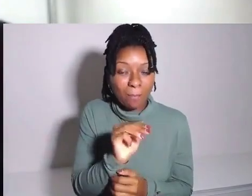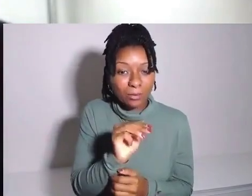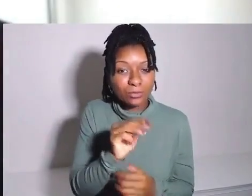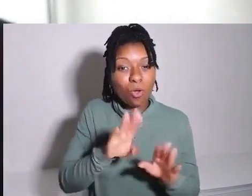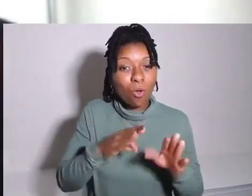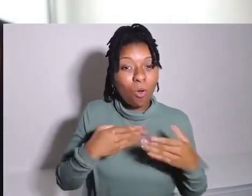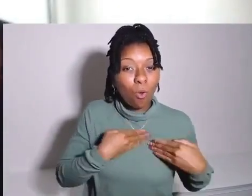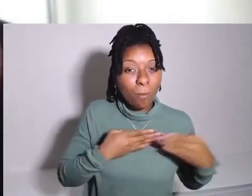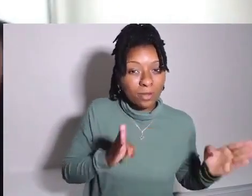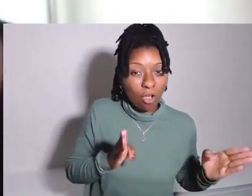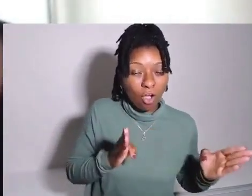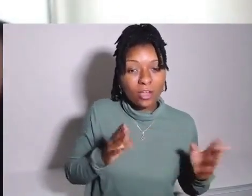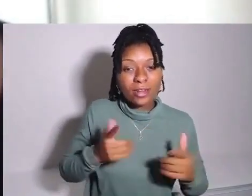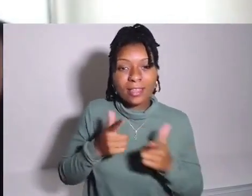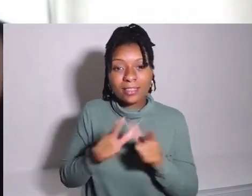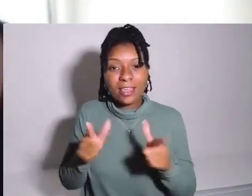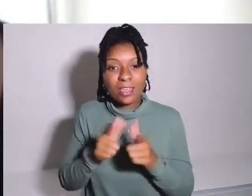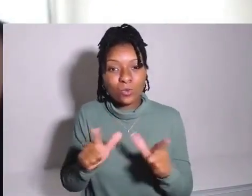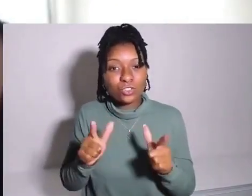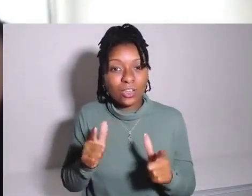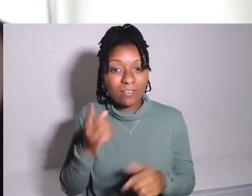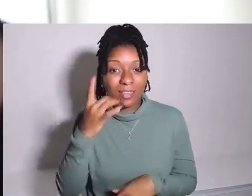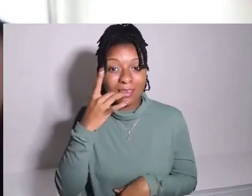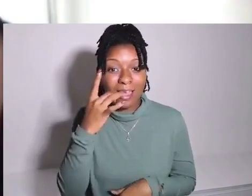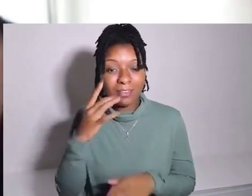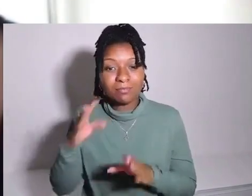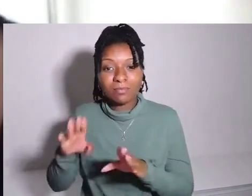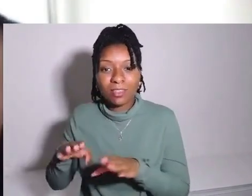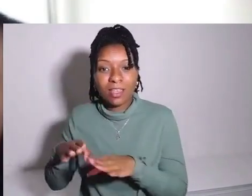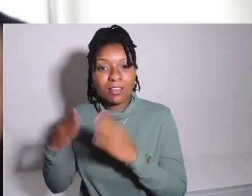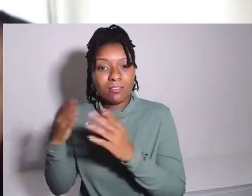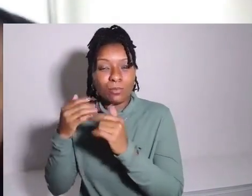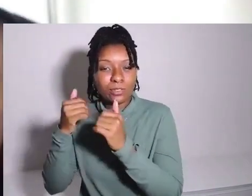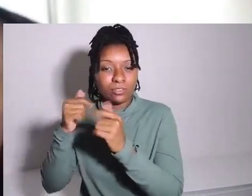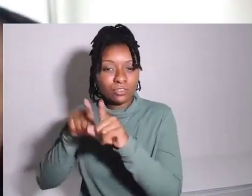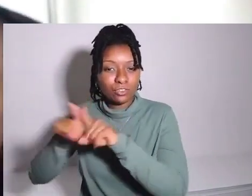The Star. You can learn a lot more about Gina at